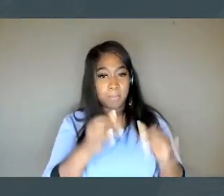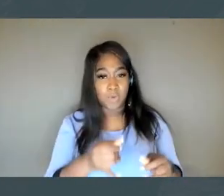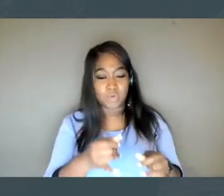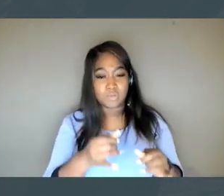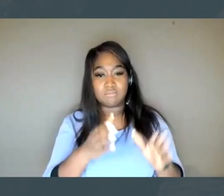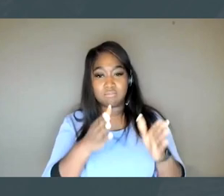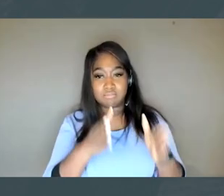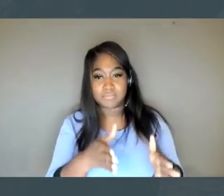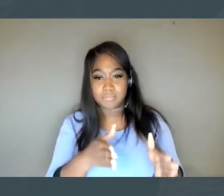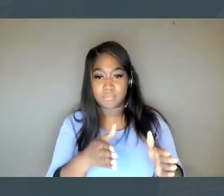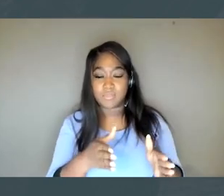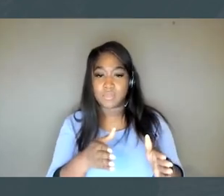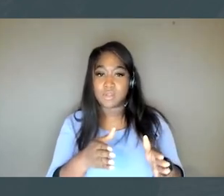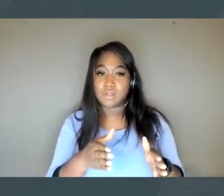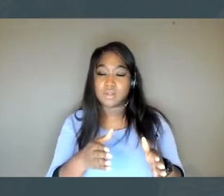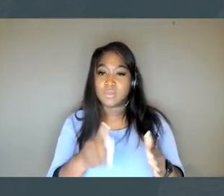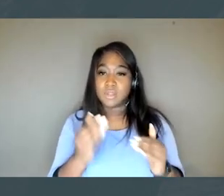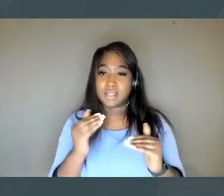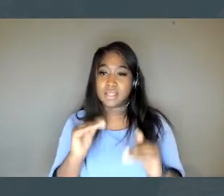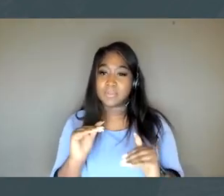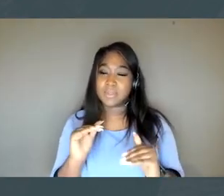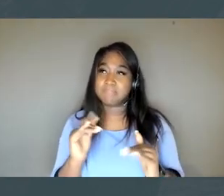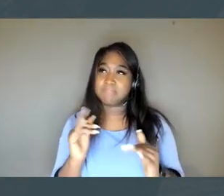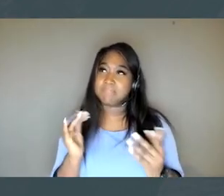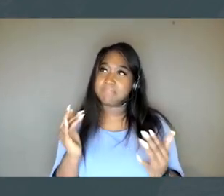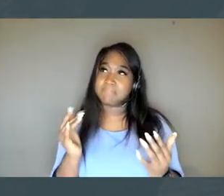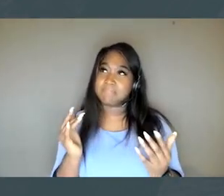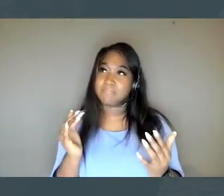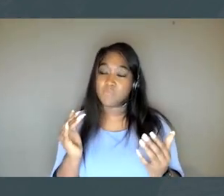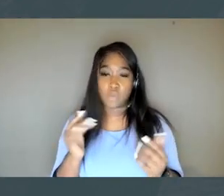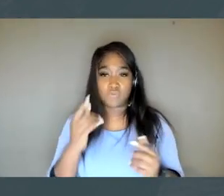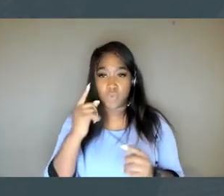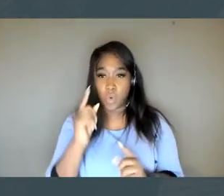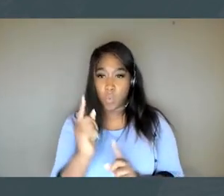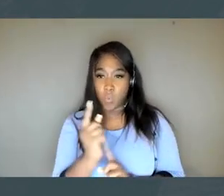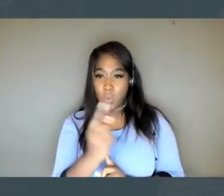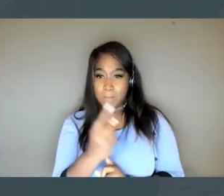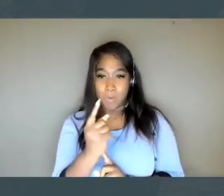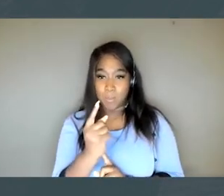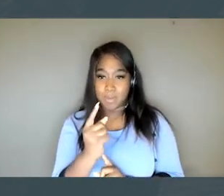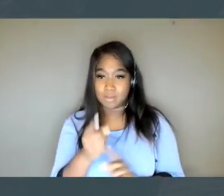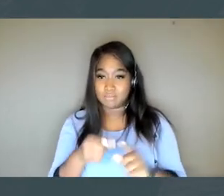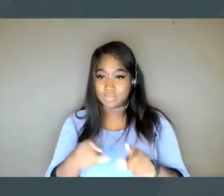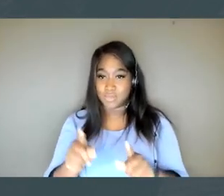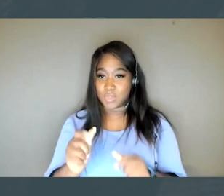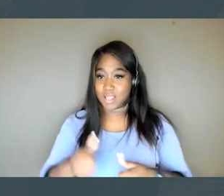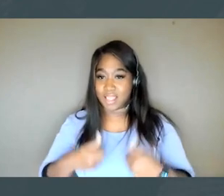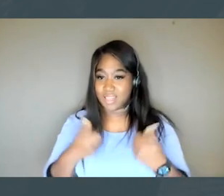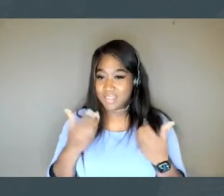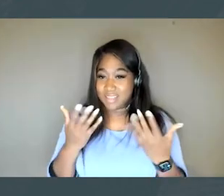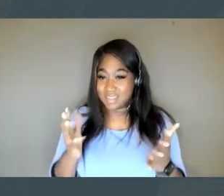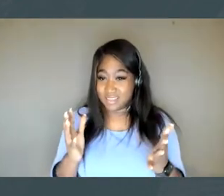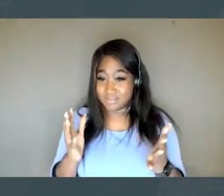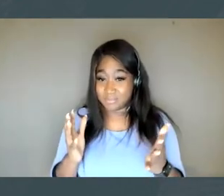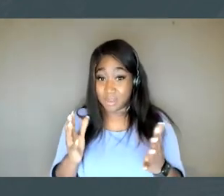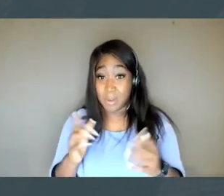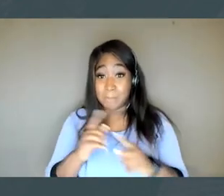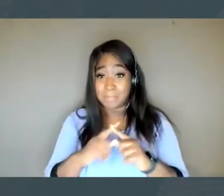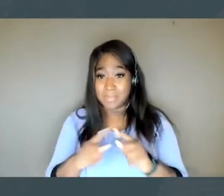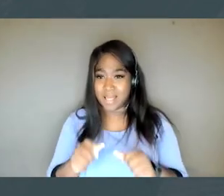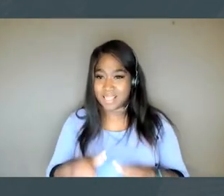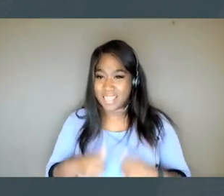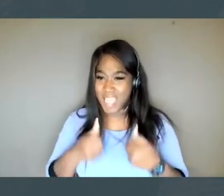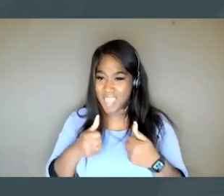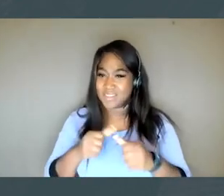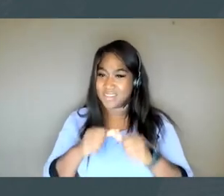say, only in, for one moment in their life when they're in motion. So I think it's